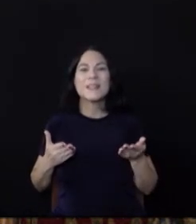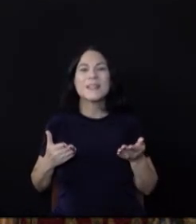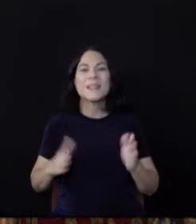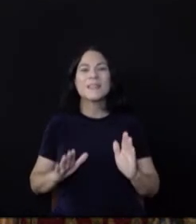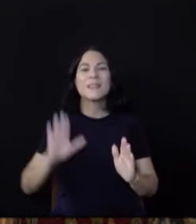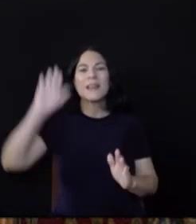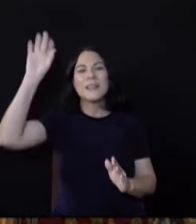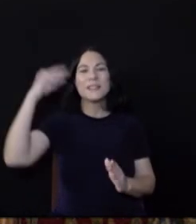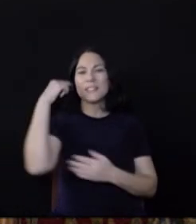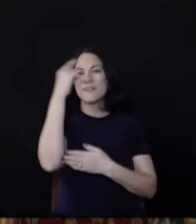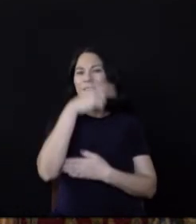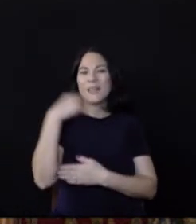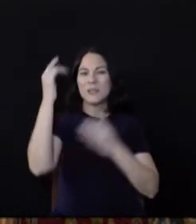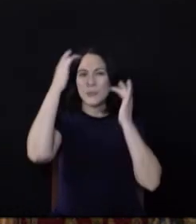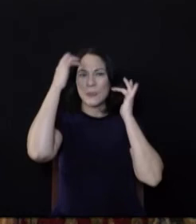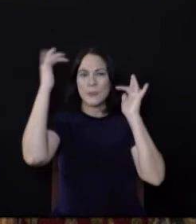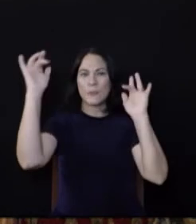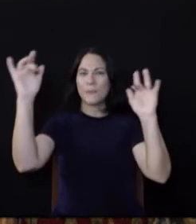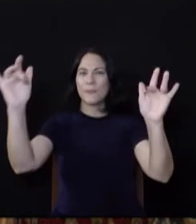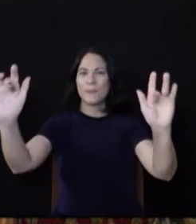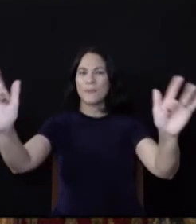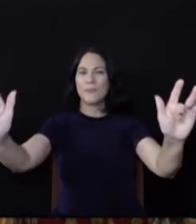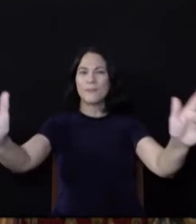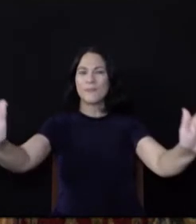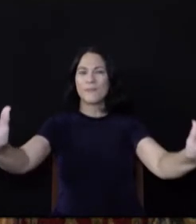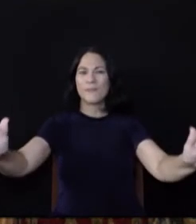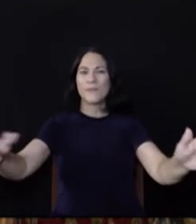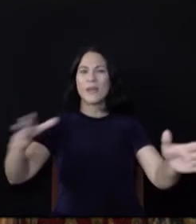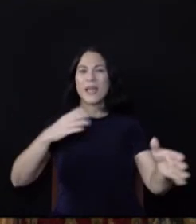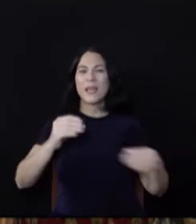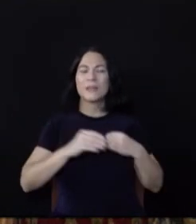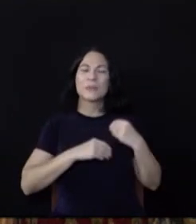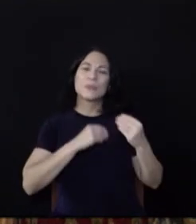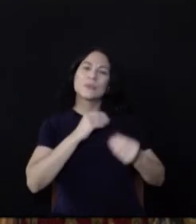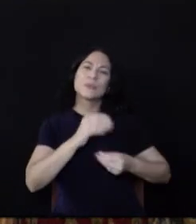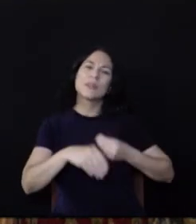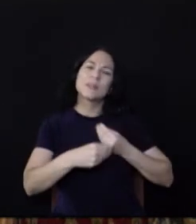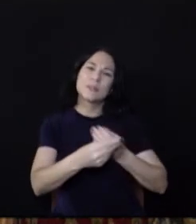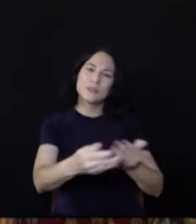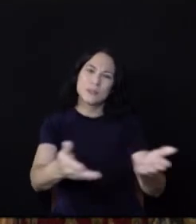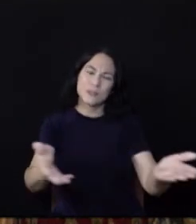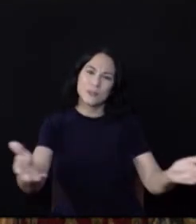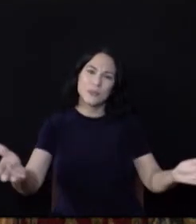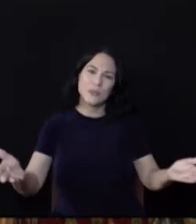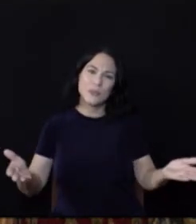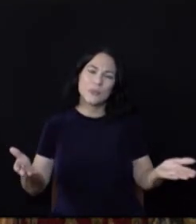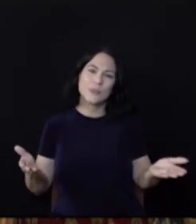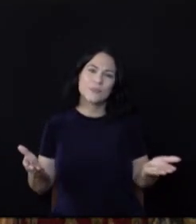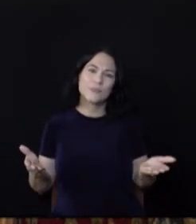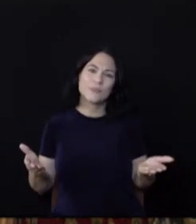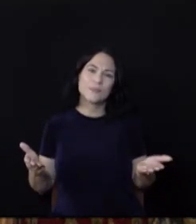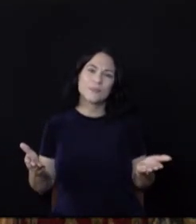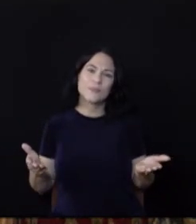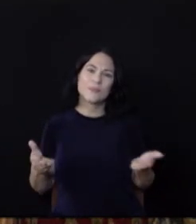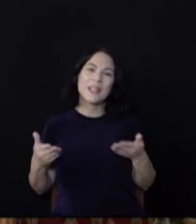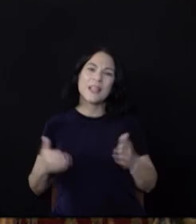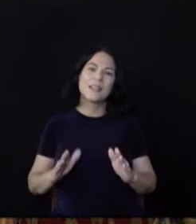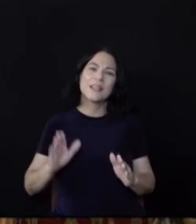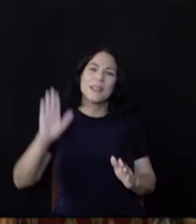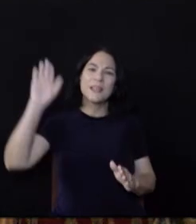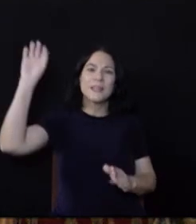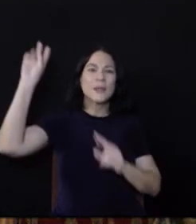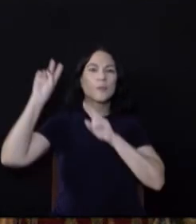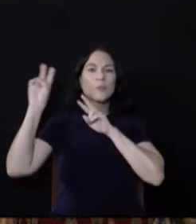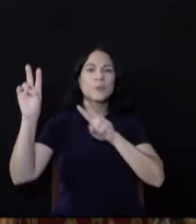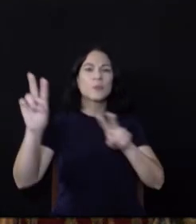May the Lord make his face to shine upon you and be gracious to you. May the Lord look upon you